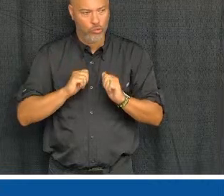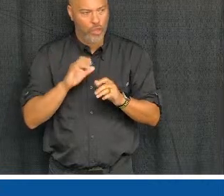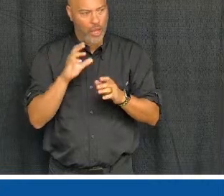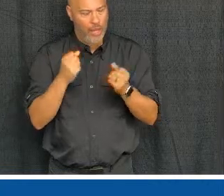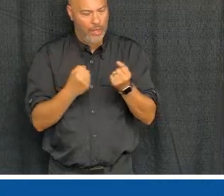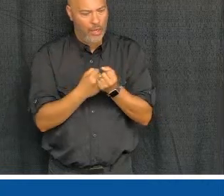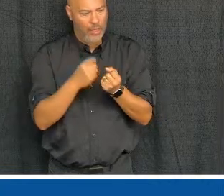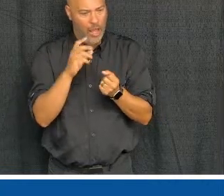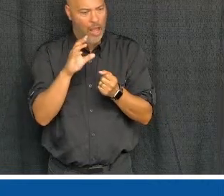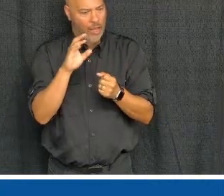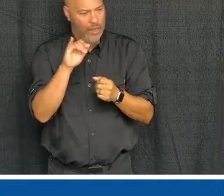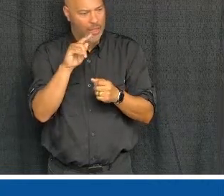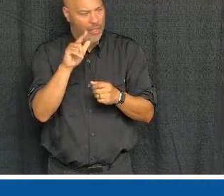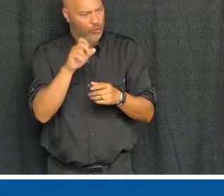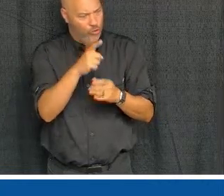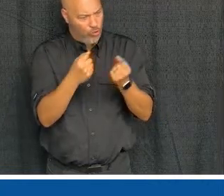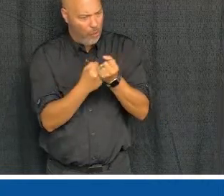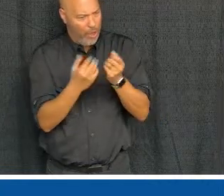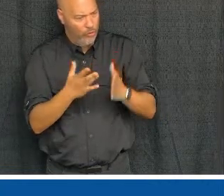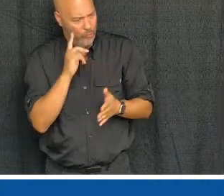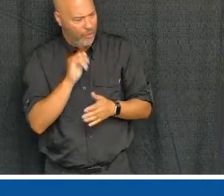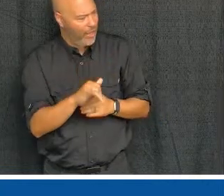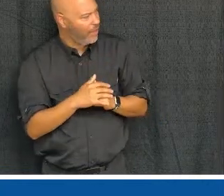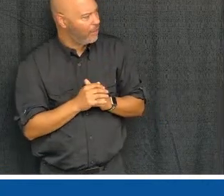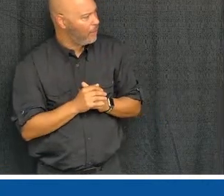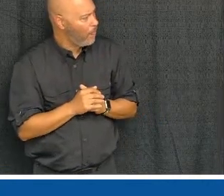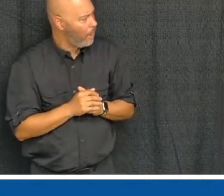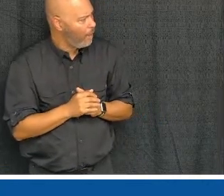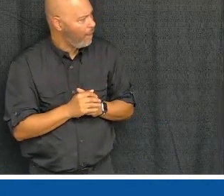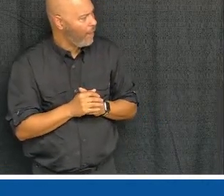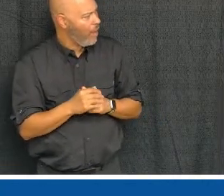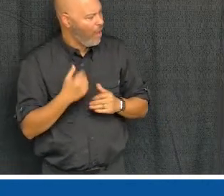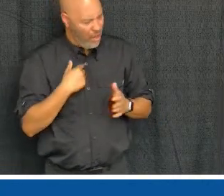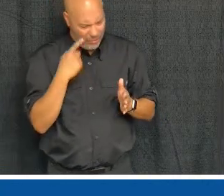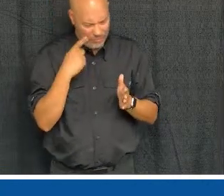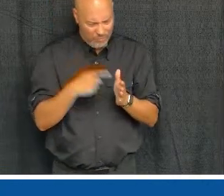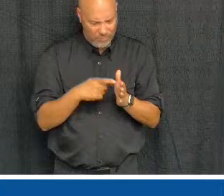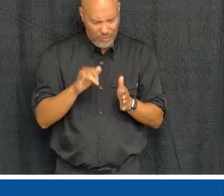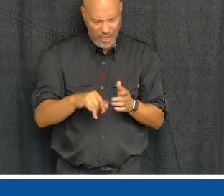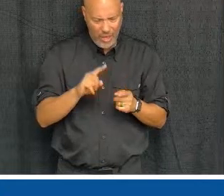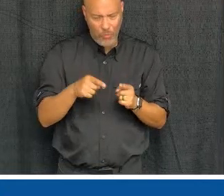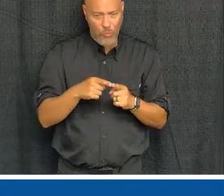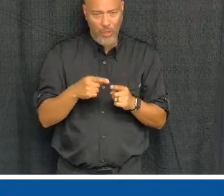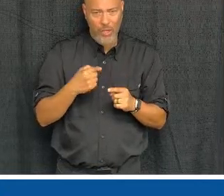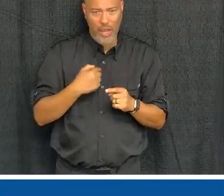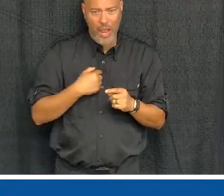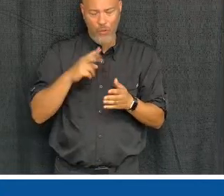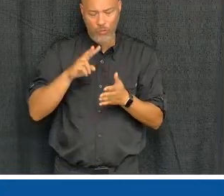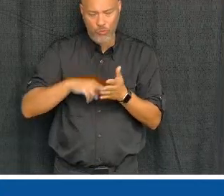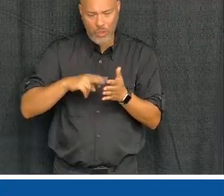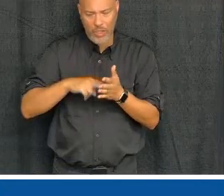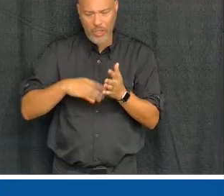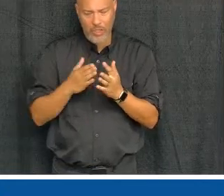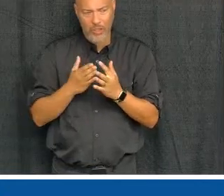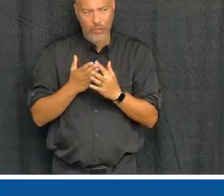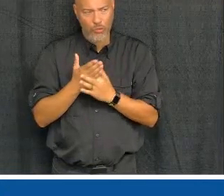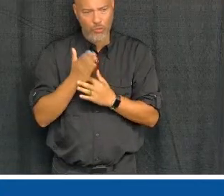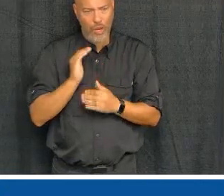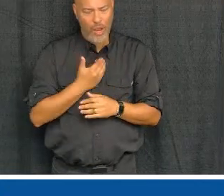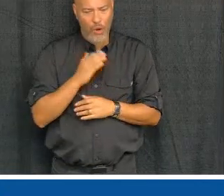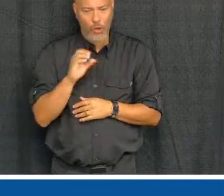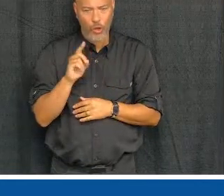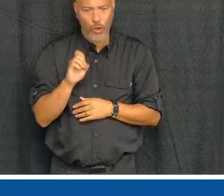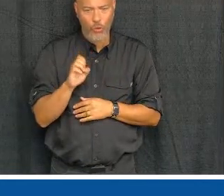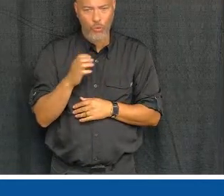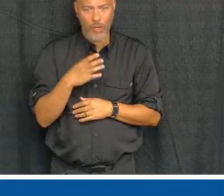the sponsor. You're recognized. Thank you, Mayor. I just came across this when I was reading through our code